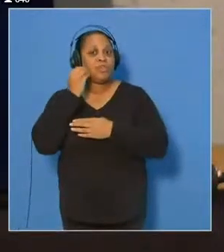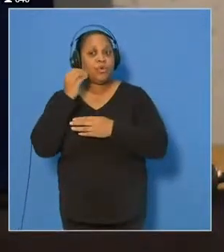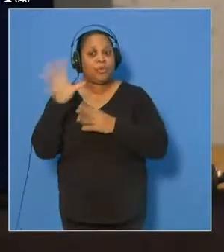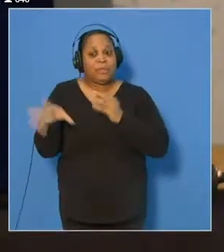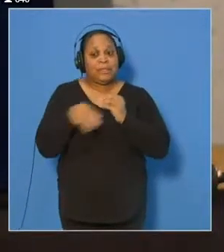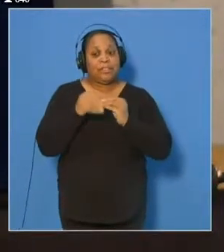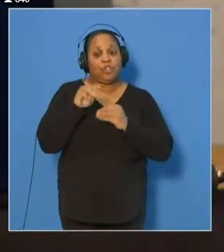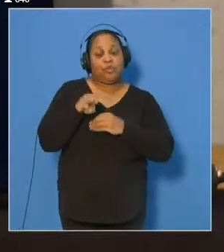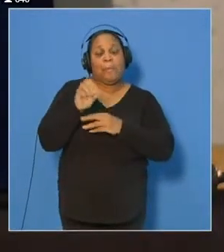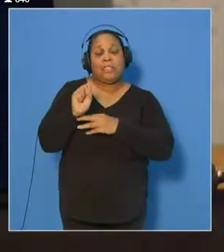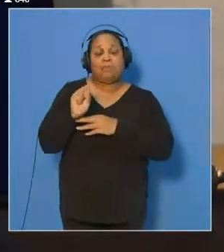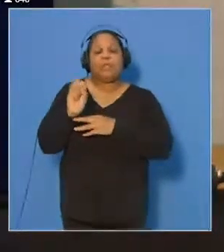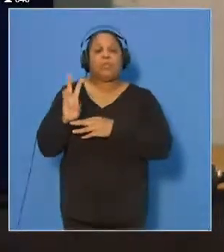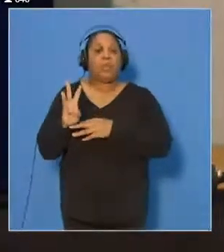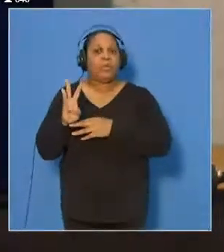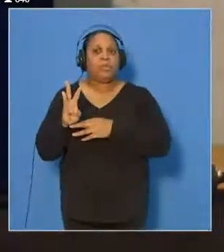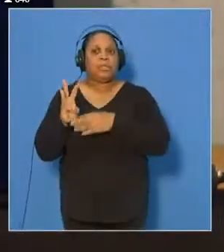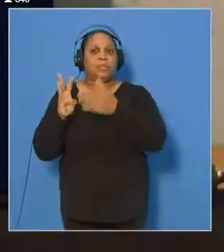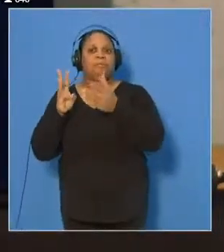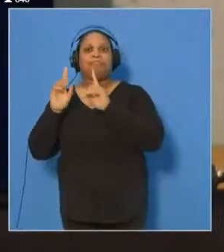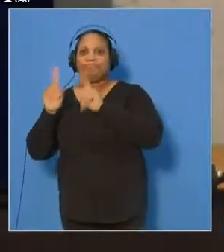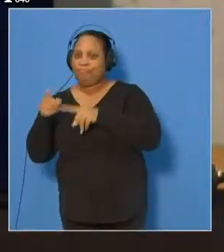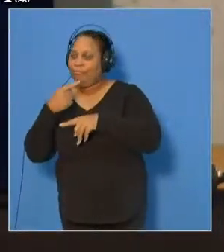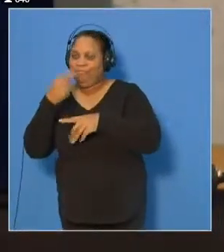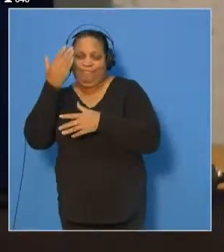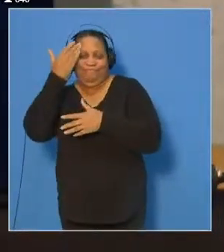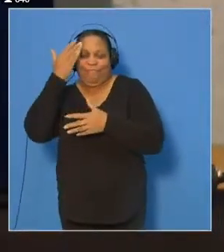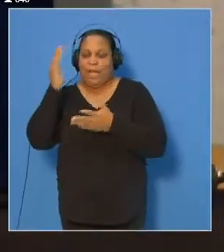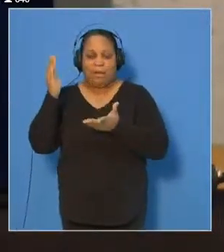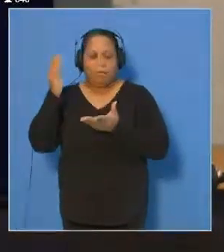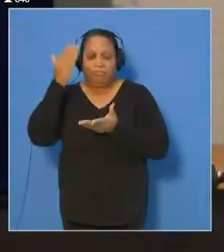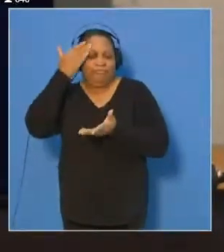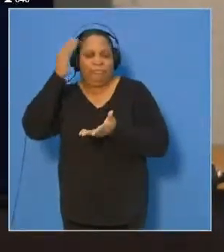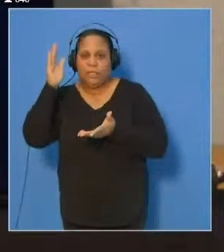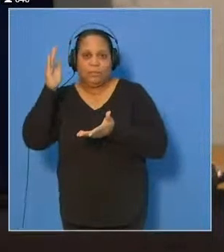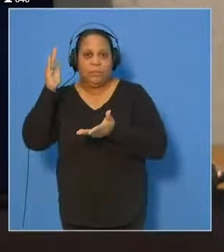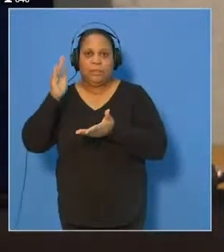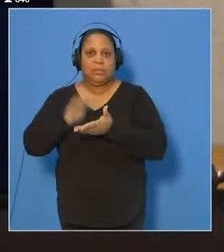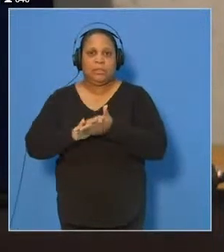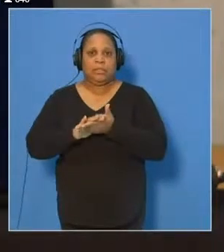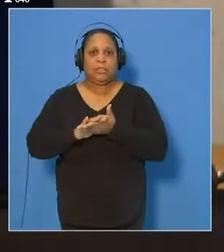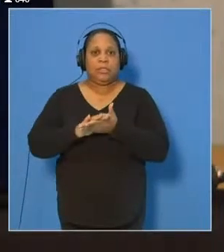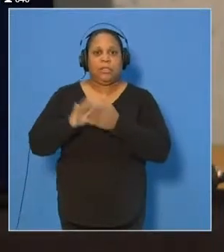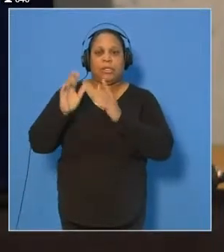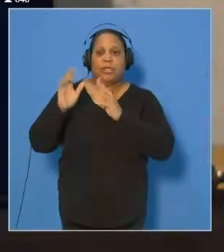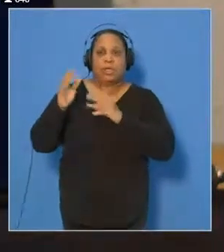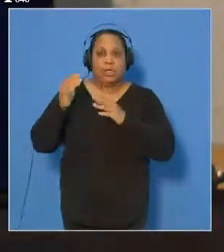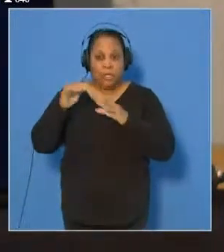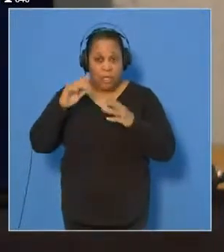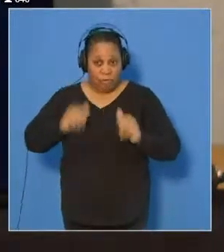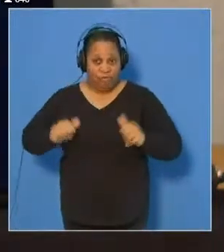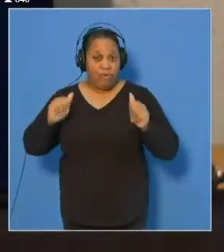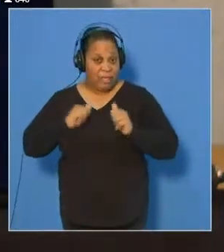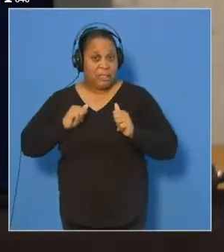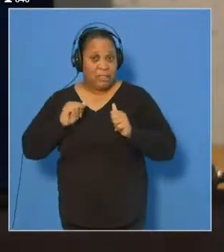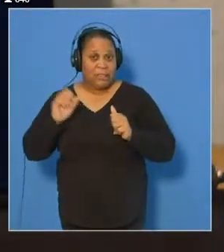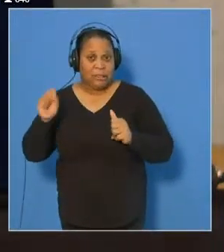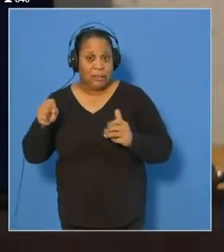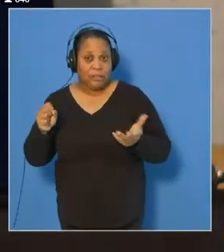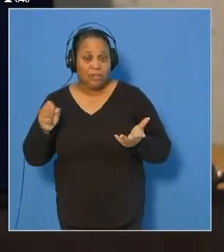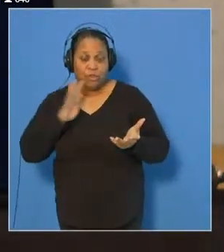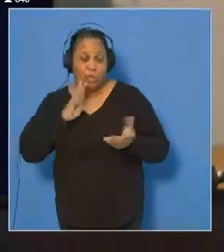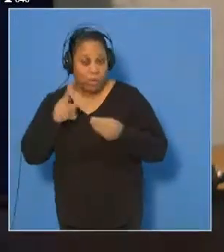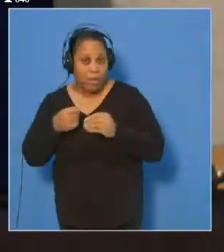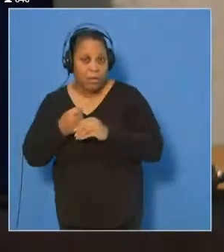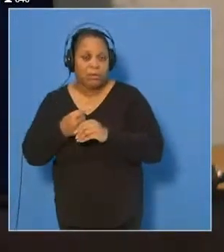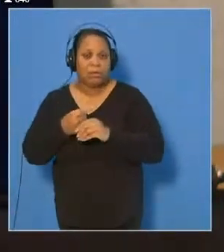Matilda Smith Williams Not to and my to knowledge. Westmeath. No, not to Is my that not to my knowledge. to the knowledge In of- residence, you're talking about. Yes.